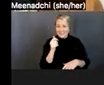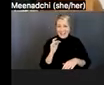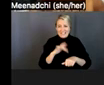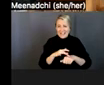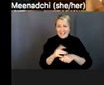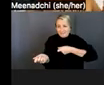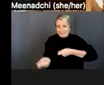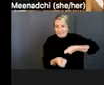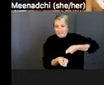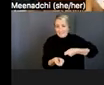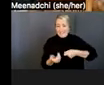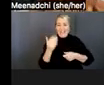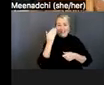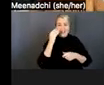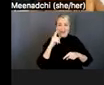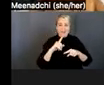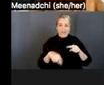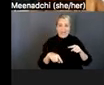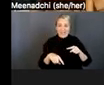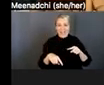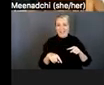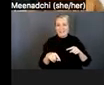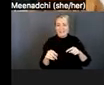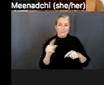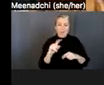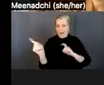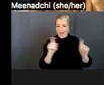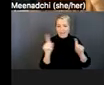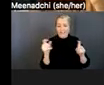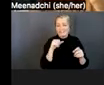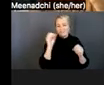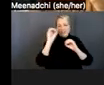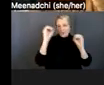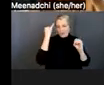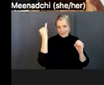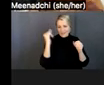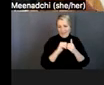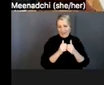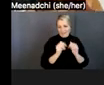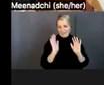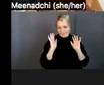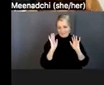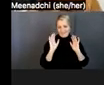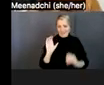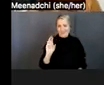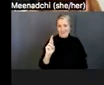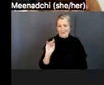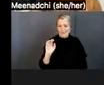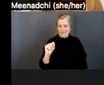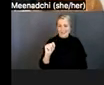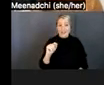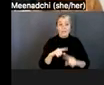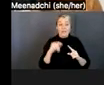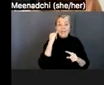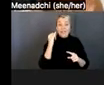8 years old. I know you can't hit the wickets and then you run back and forth, but I have no idea what's going on. But if you put me in front